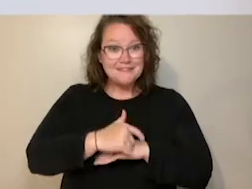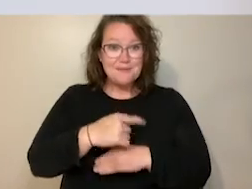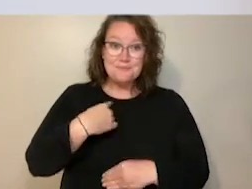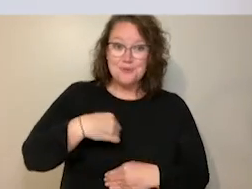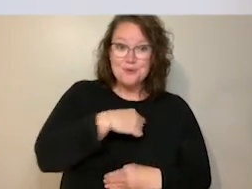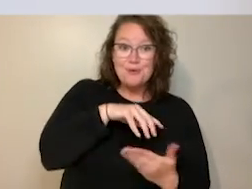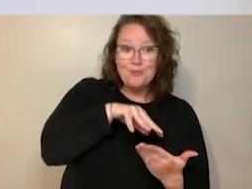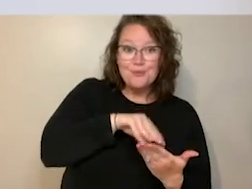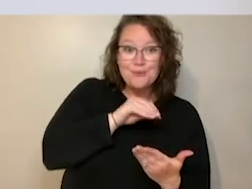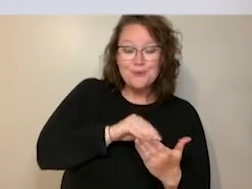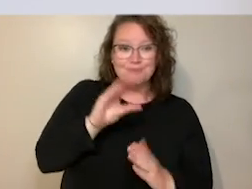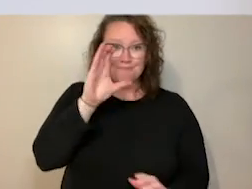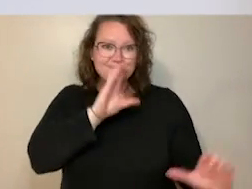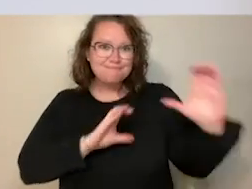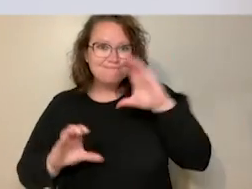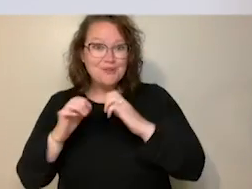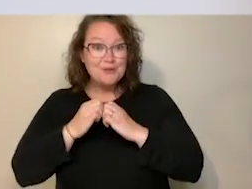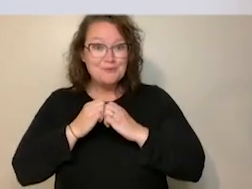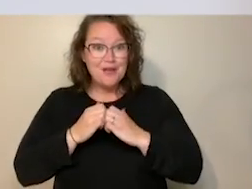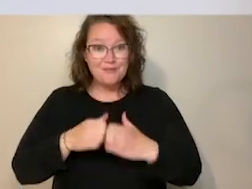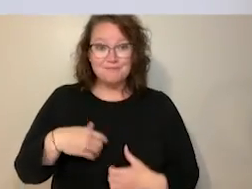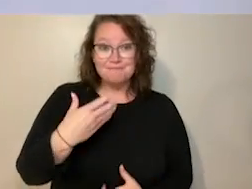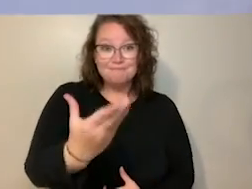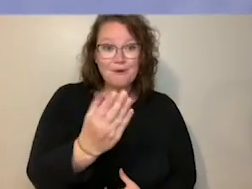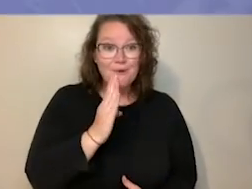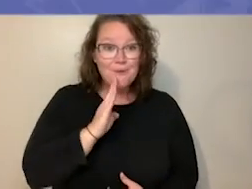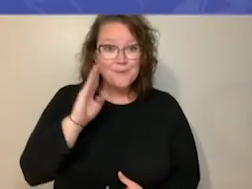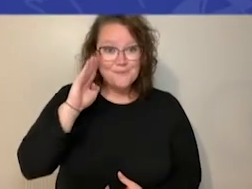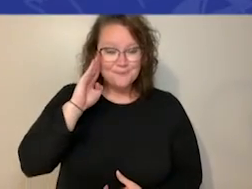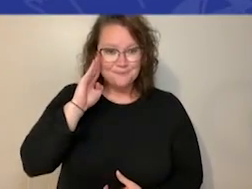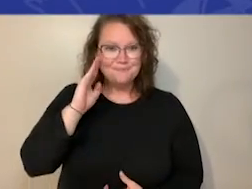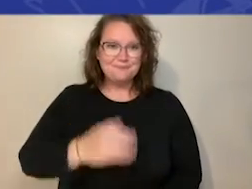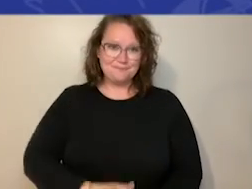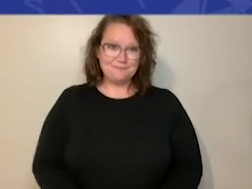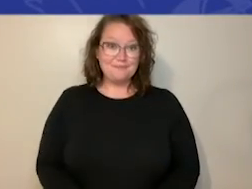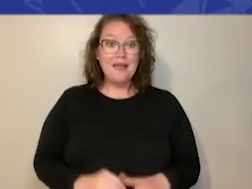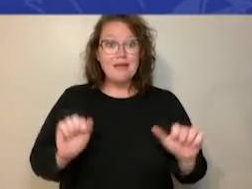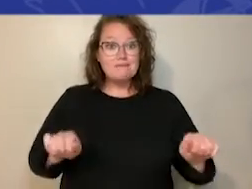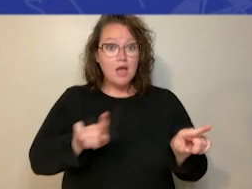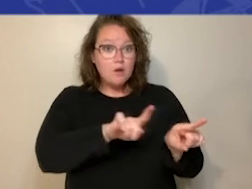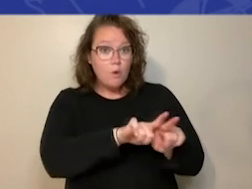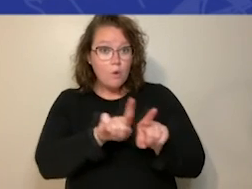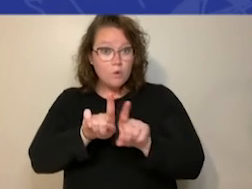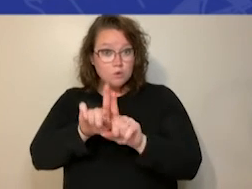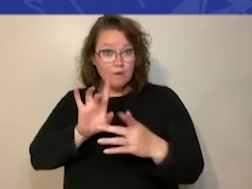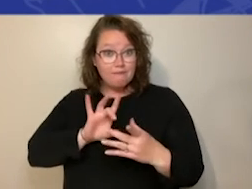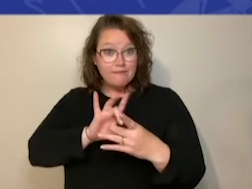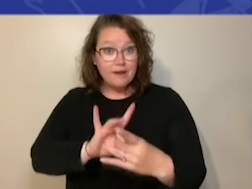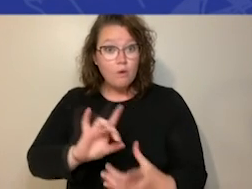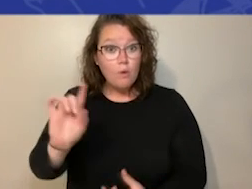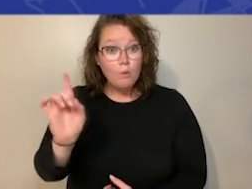can learn and explore together from right where you are. You can also connect with us